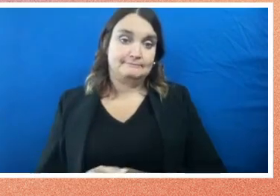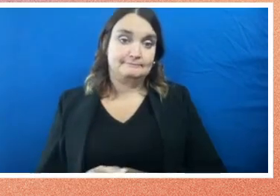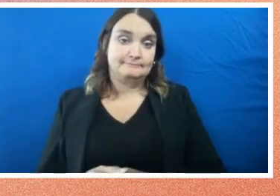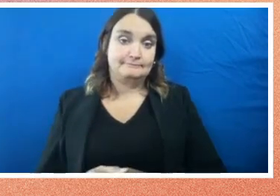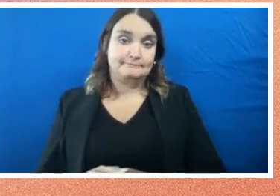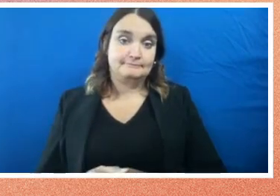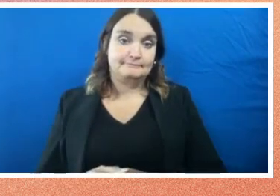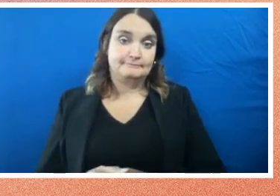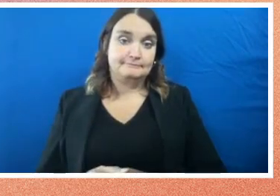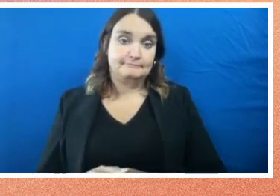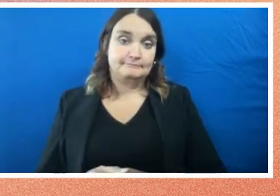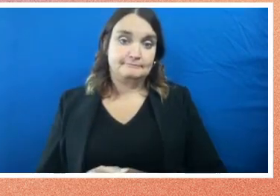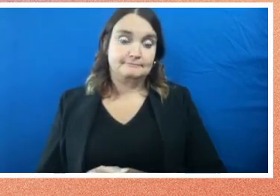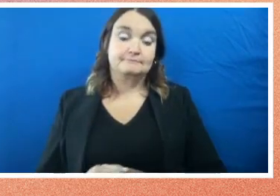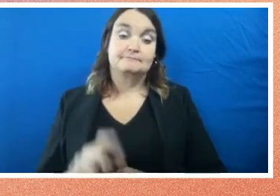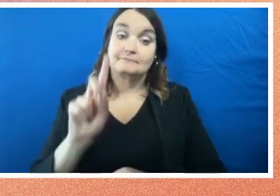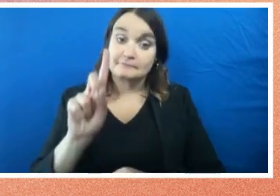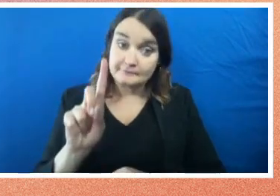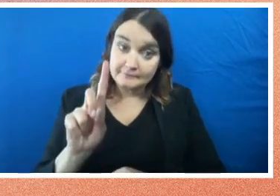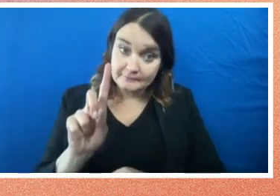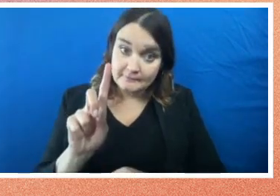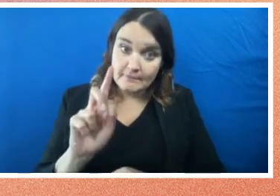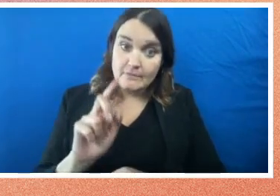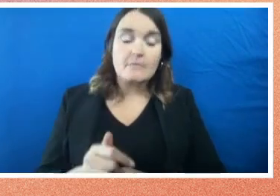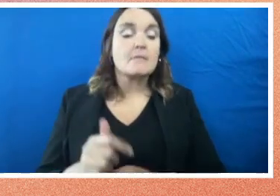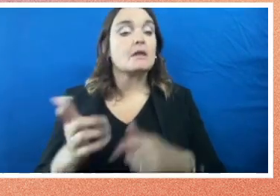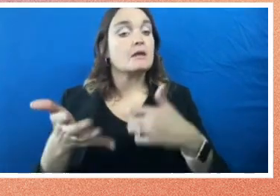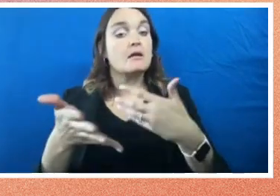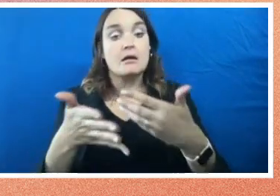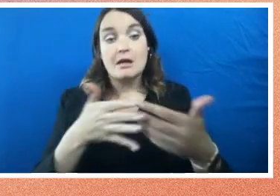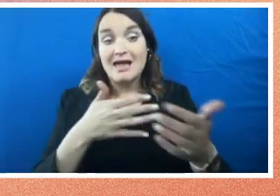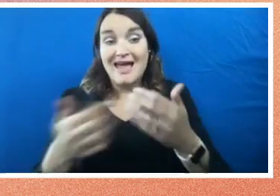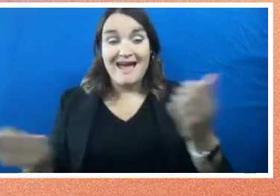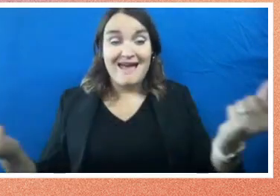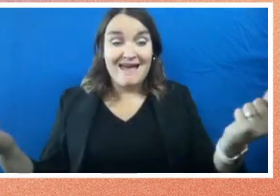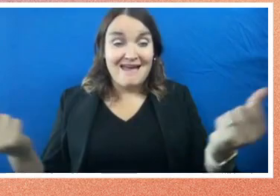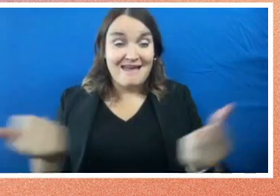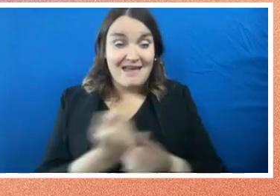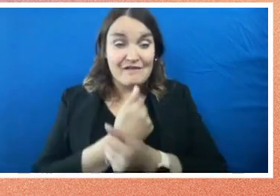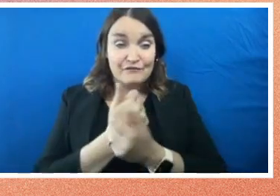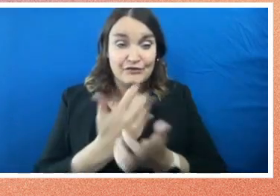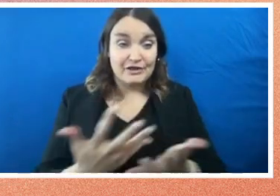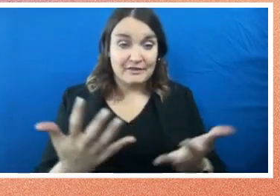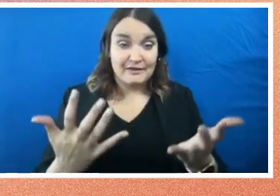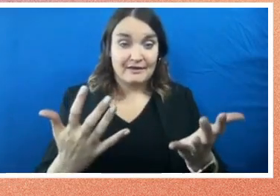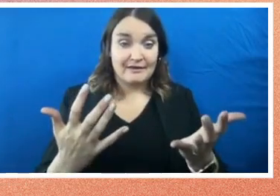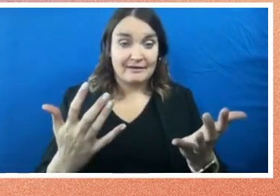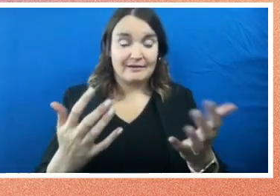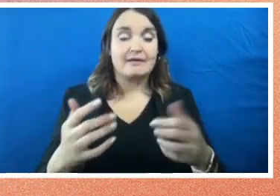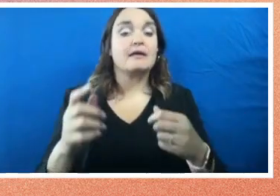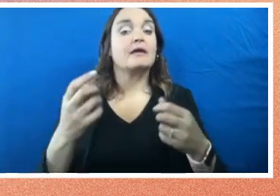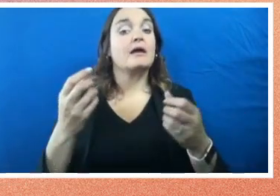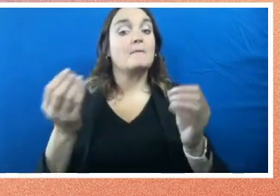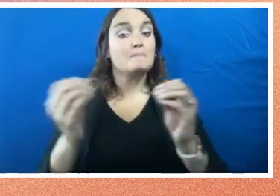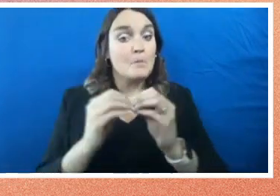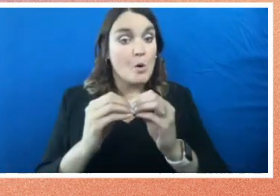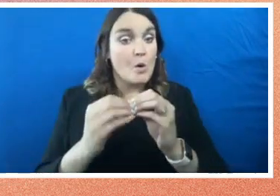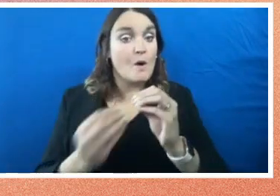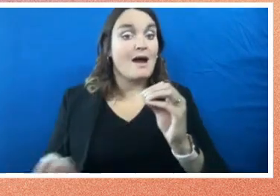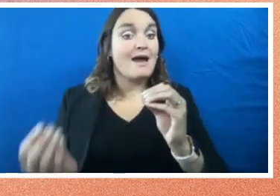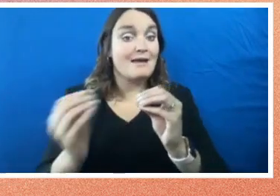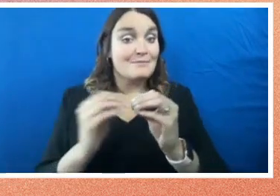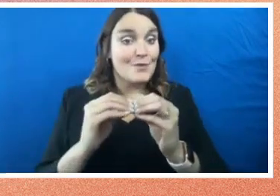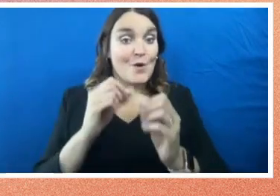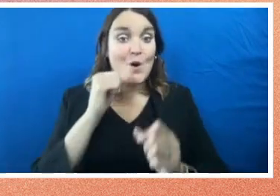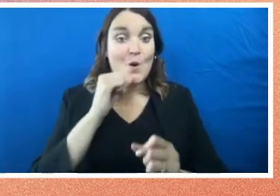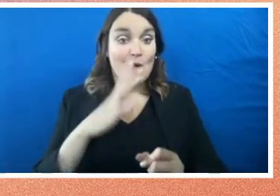And yet, in spite of everything, more and more women keep